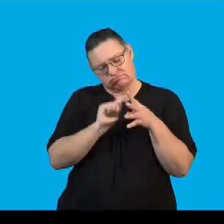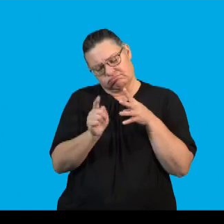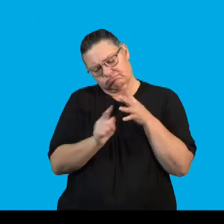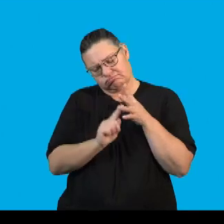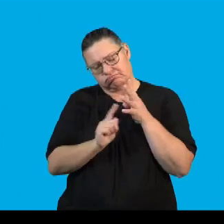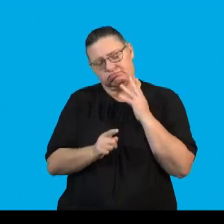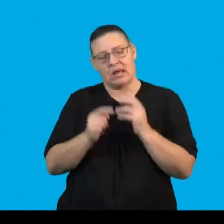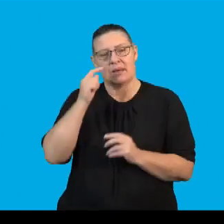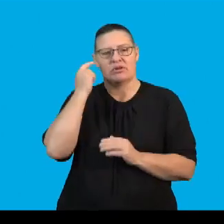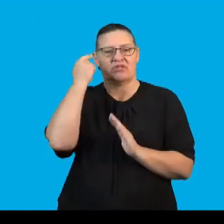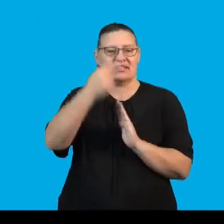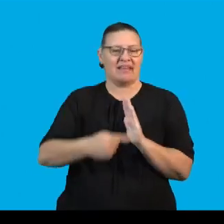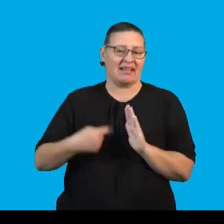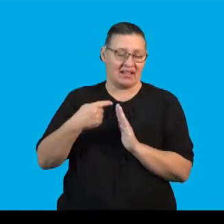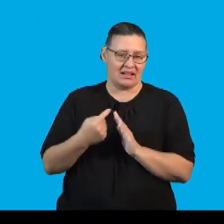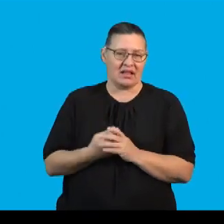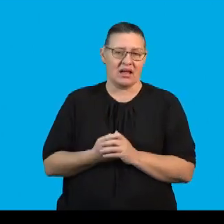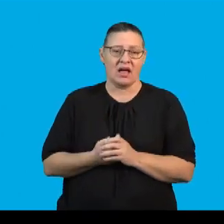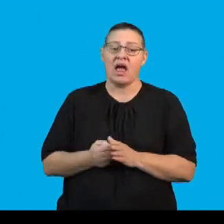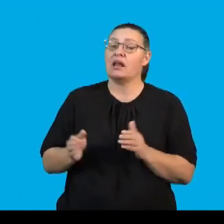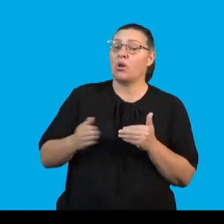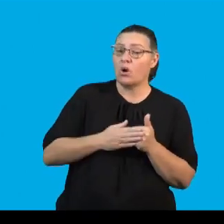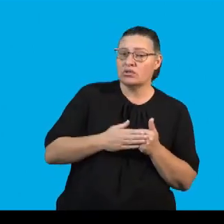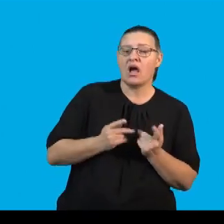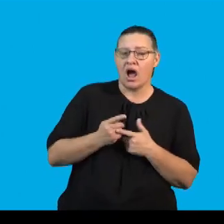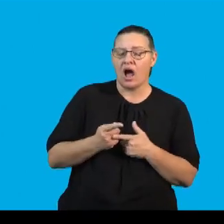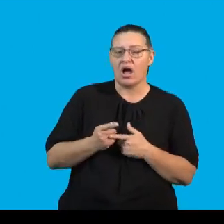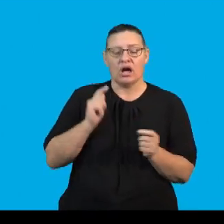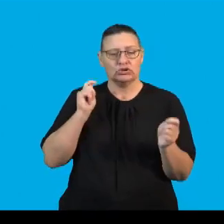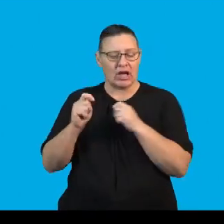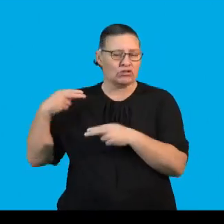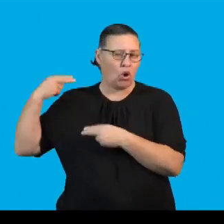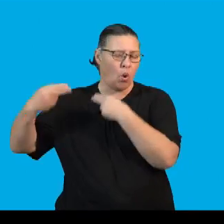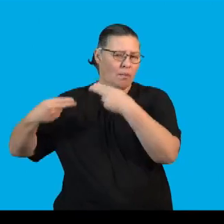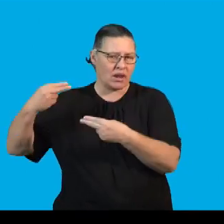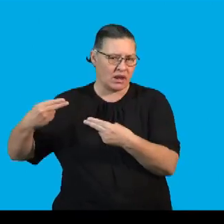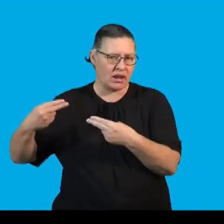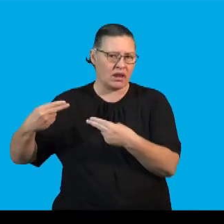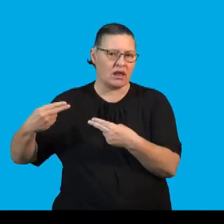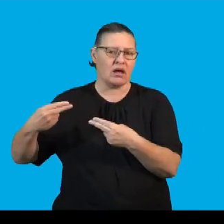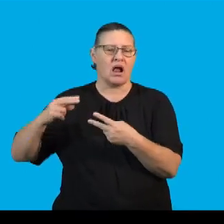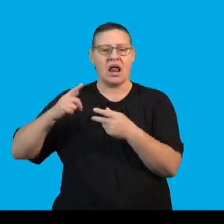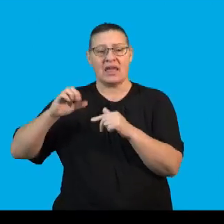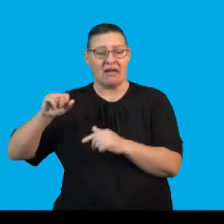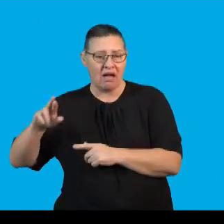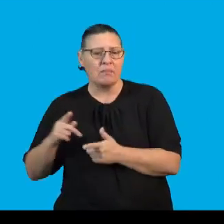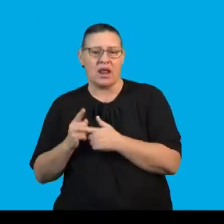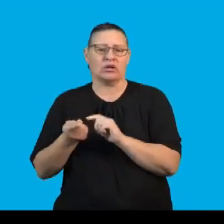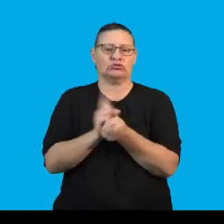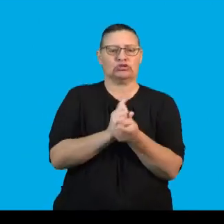menstrual cycle. And in close, we are going to look at the effect of changes in hormone